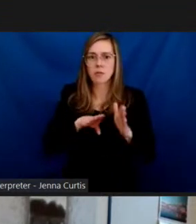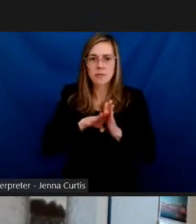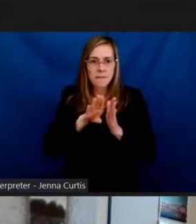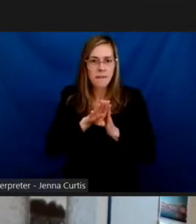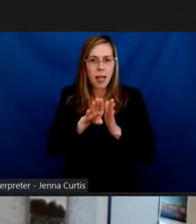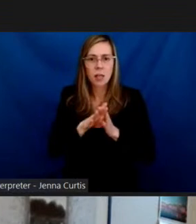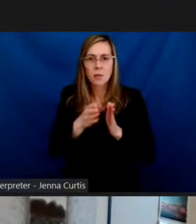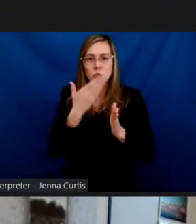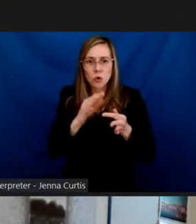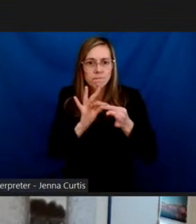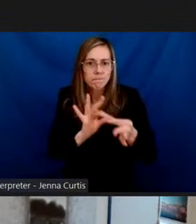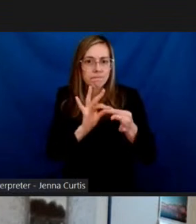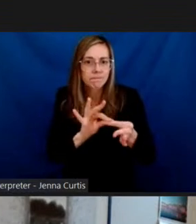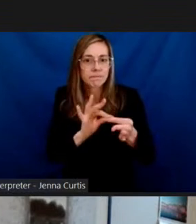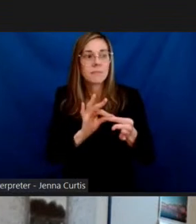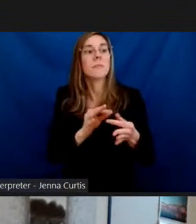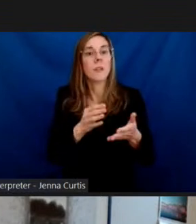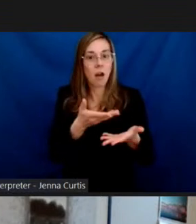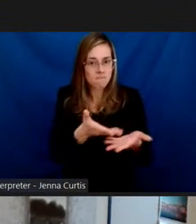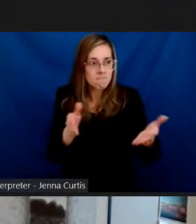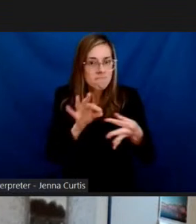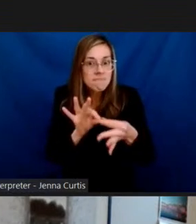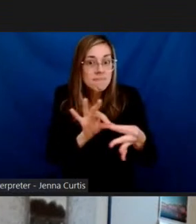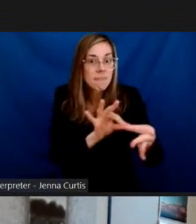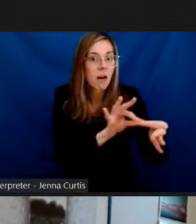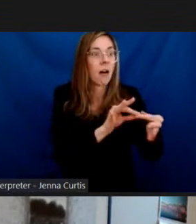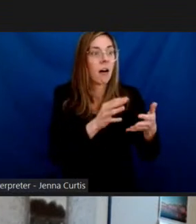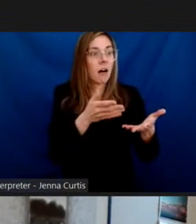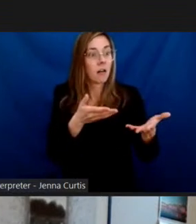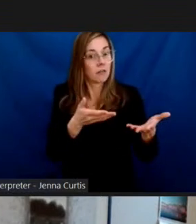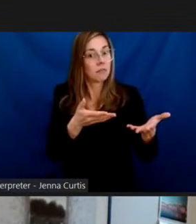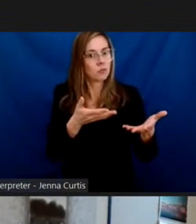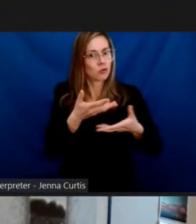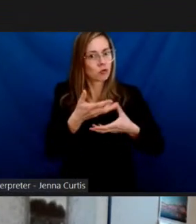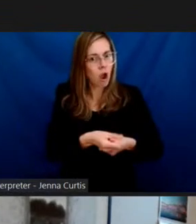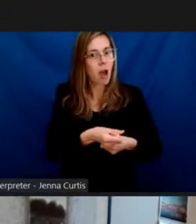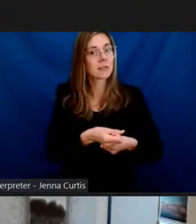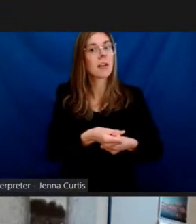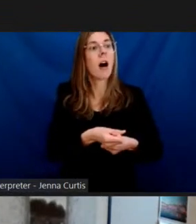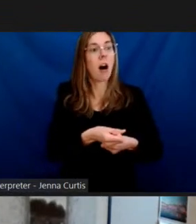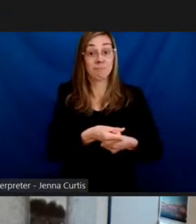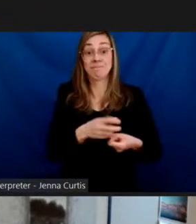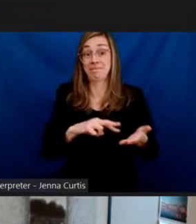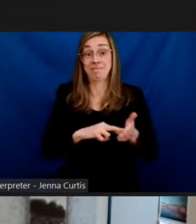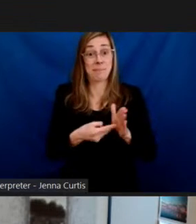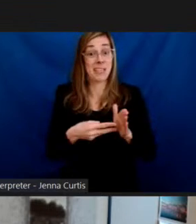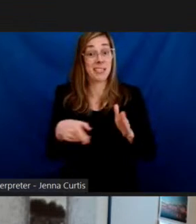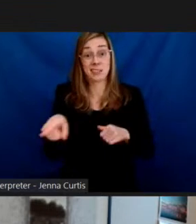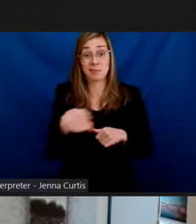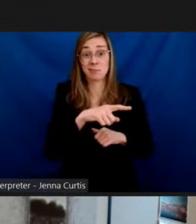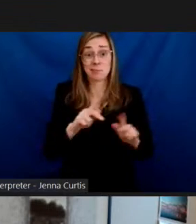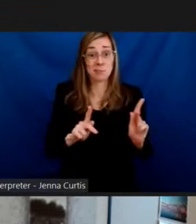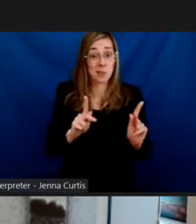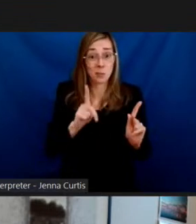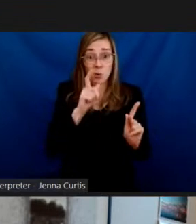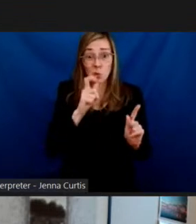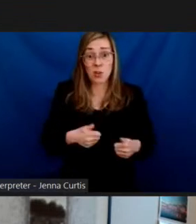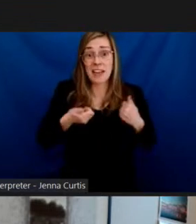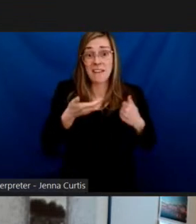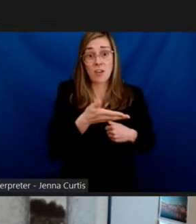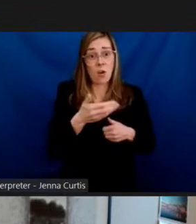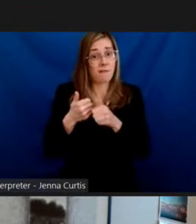agreements have led to by and large, full compliance for residents in each of our interim housing